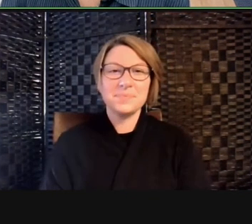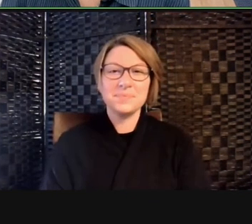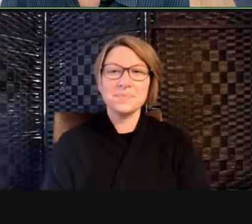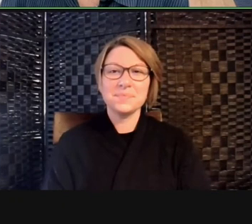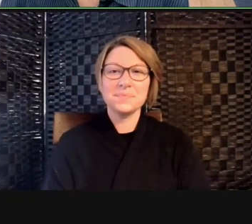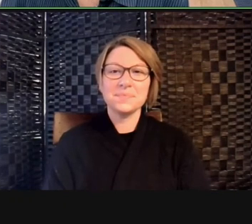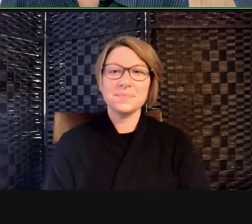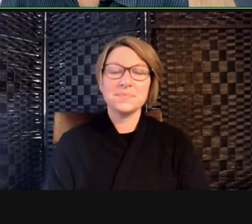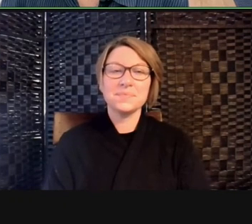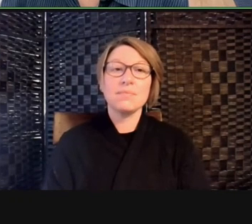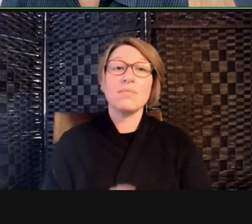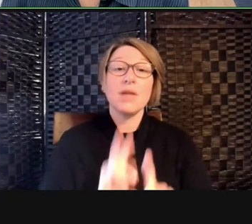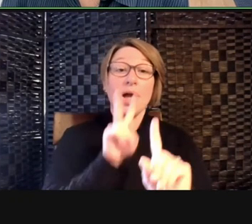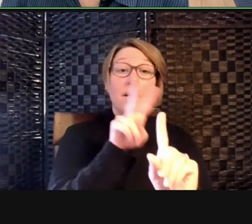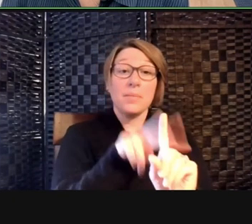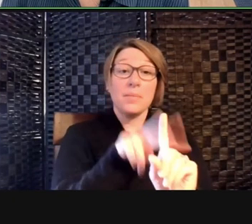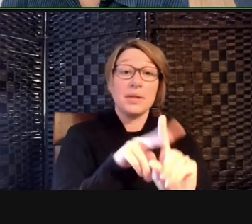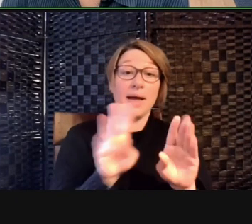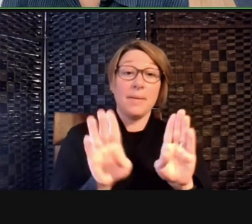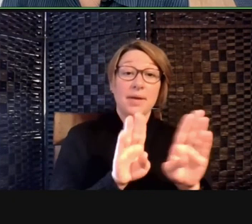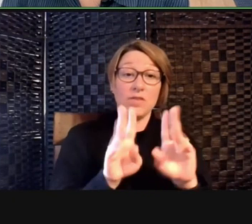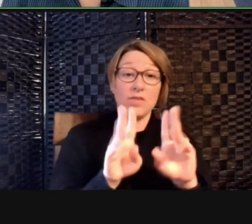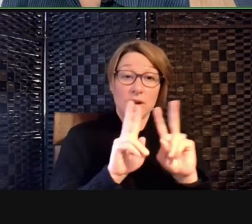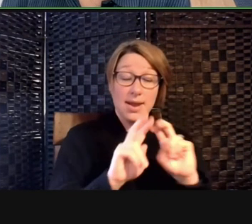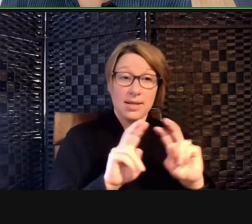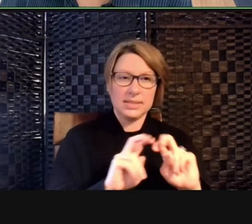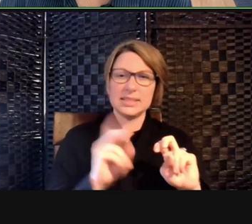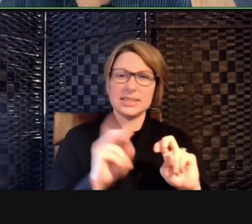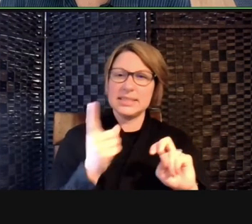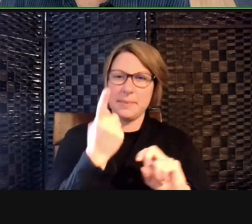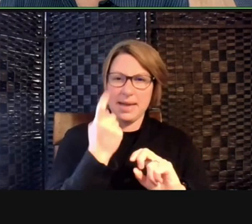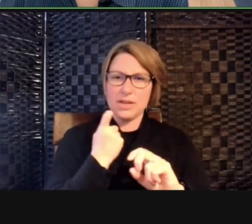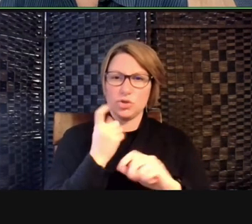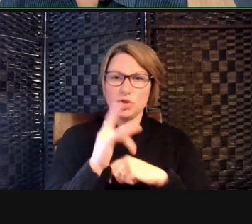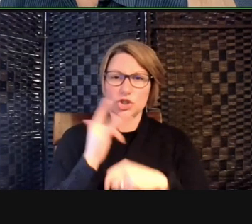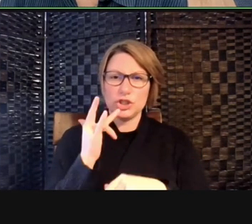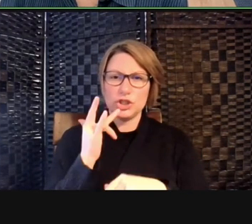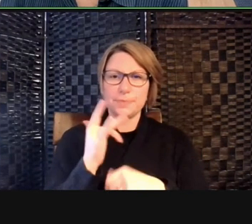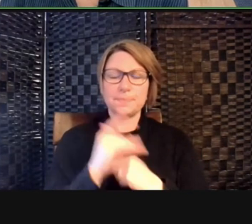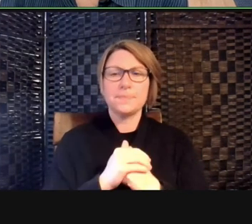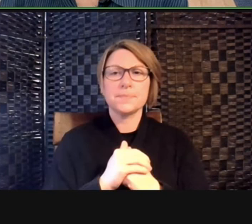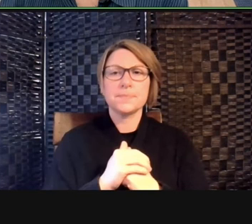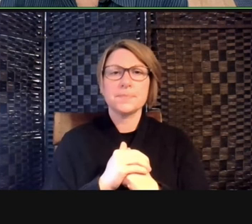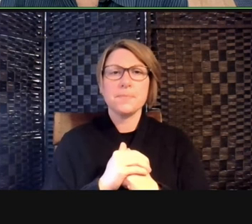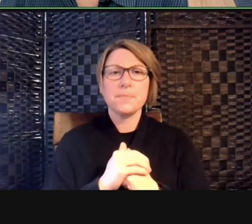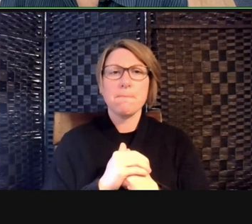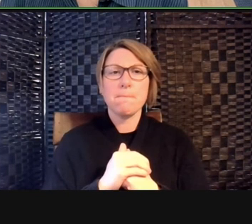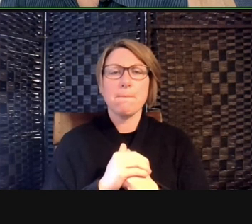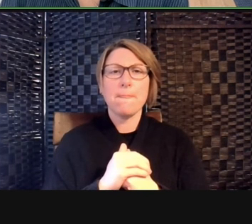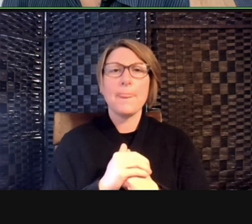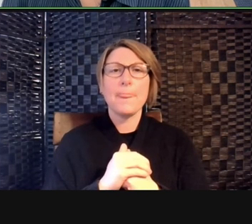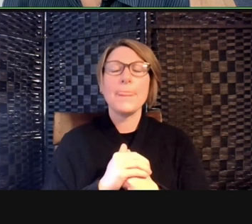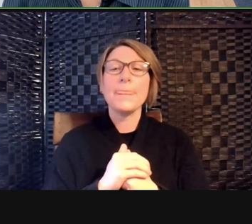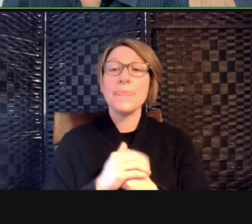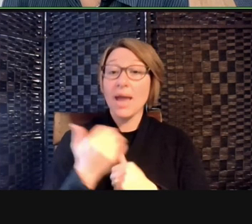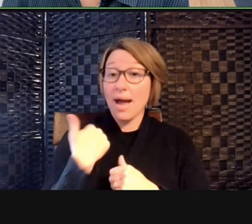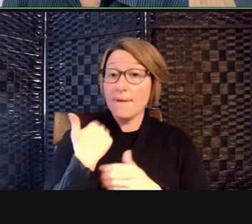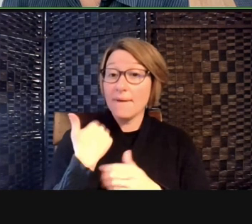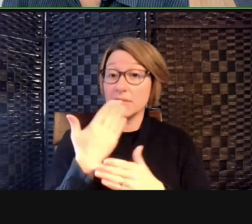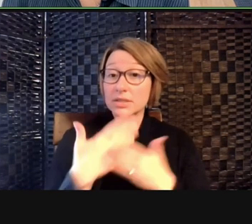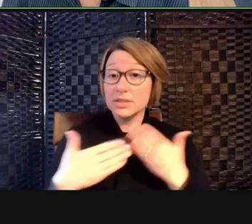So applied behavior analysis. Someone asked this question earlier. And there are some applied